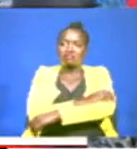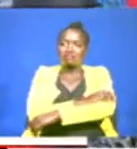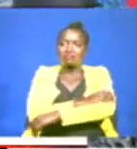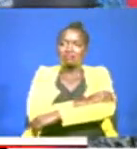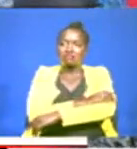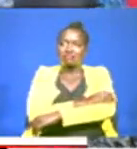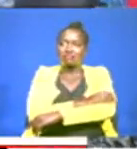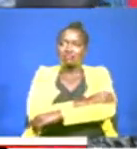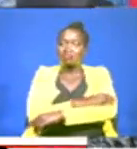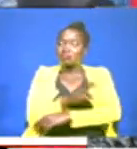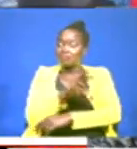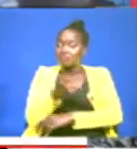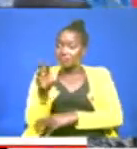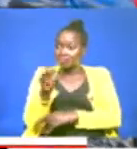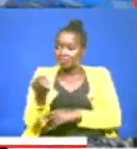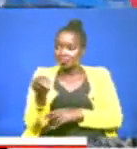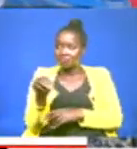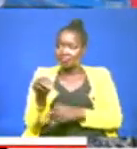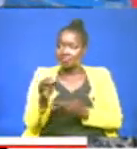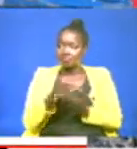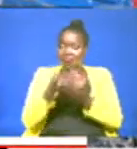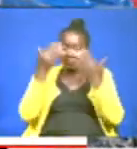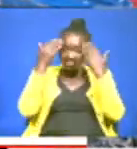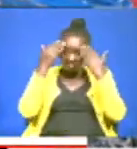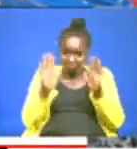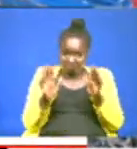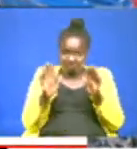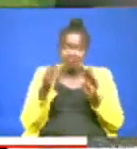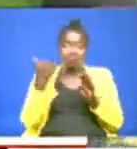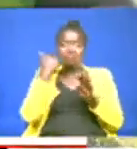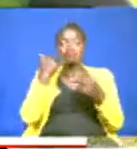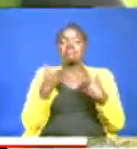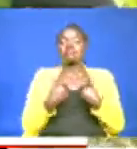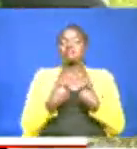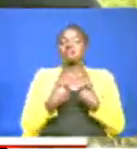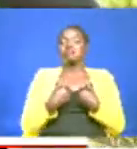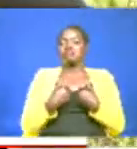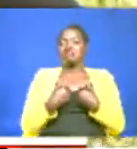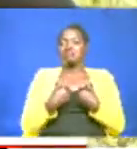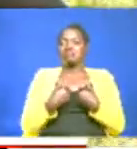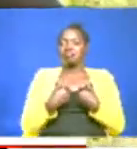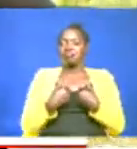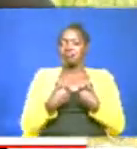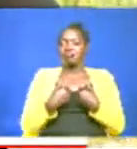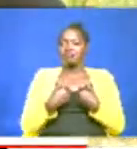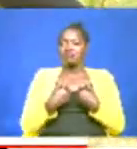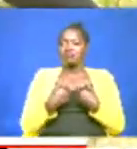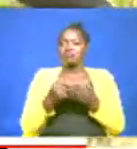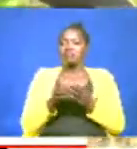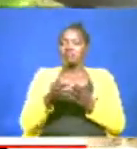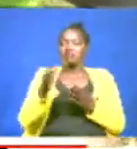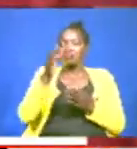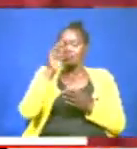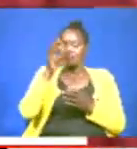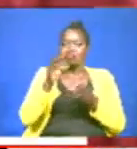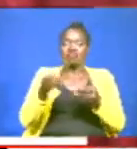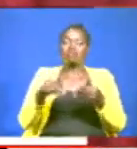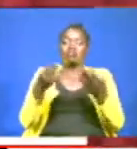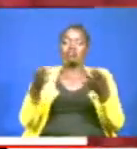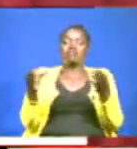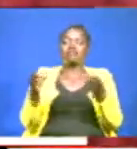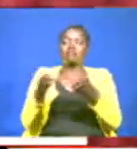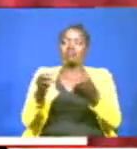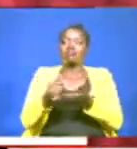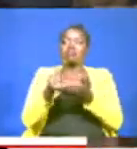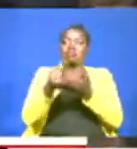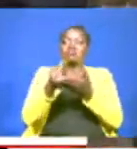we see the patients, some of them don't even know they have that hypertension. Newton, whose God will provide organization, helps the